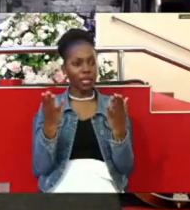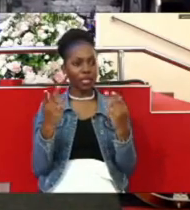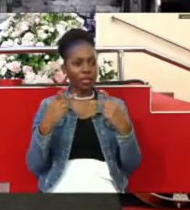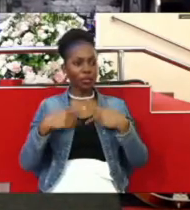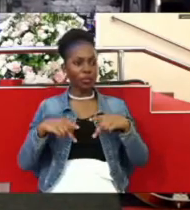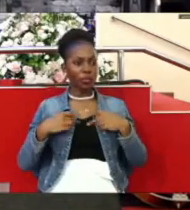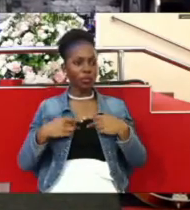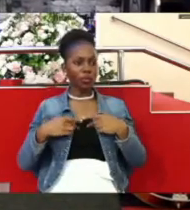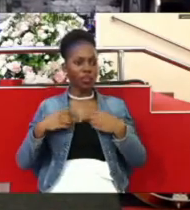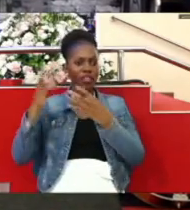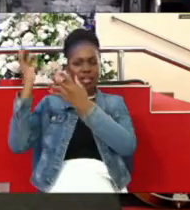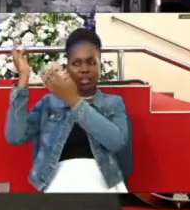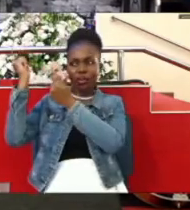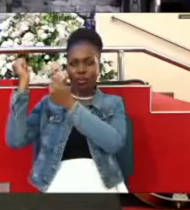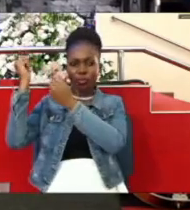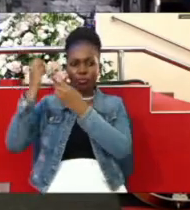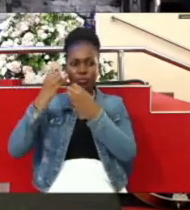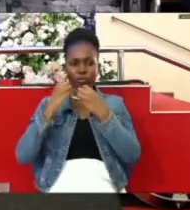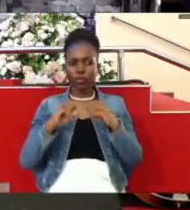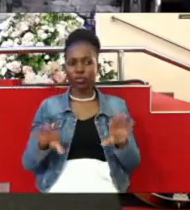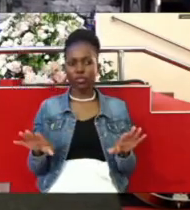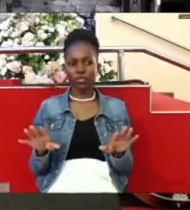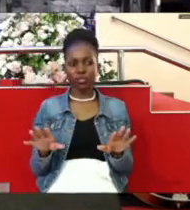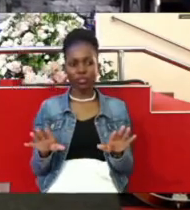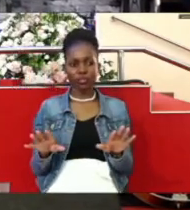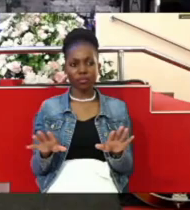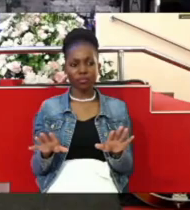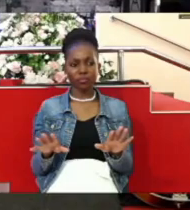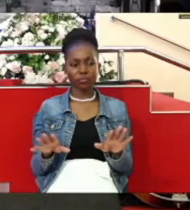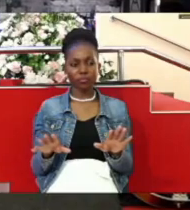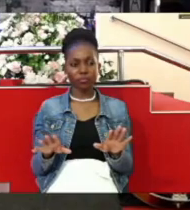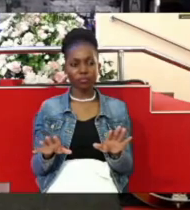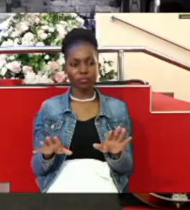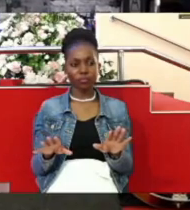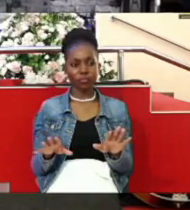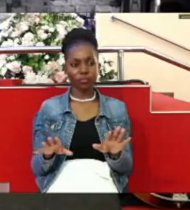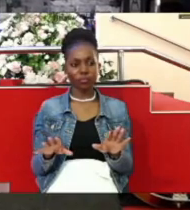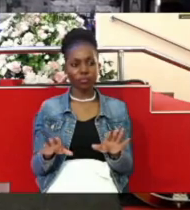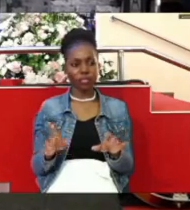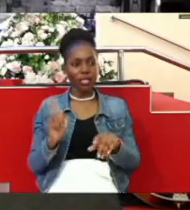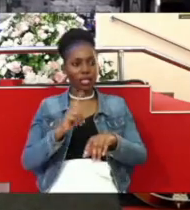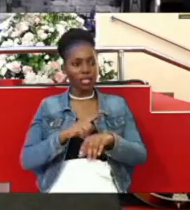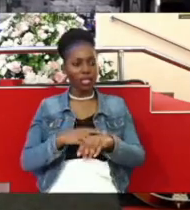because they give up. Because they give up or burn out.